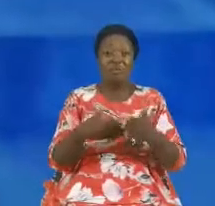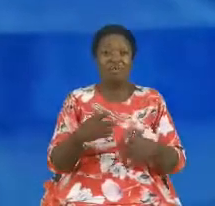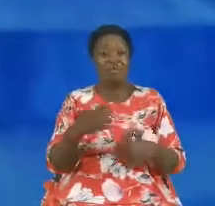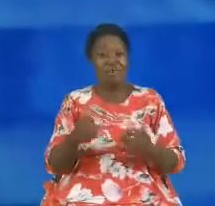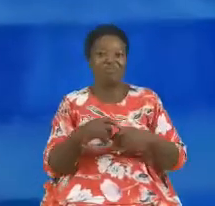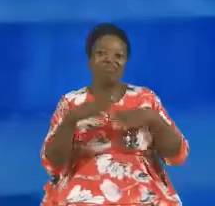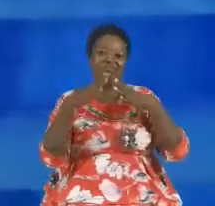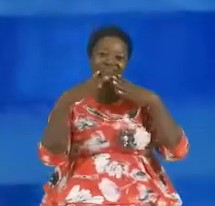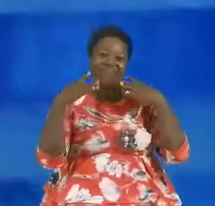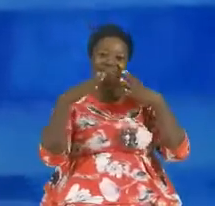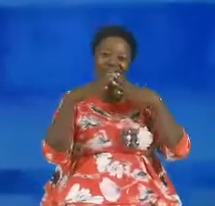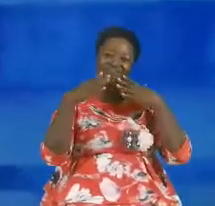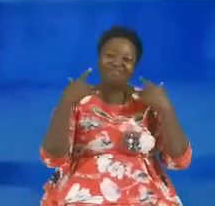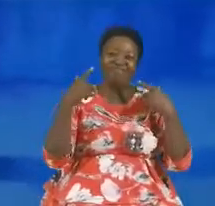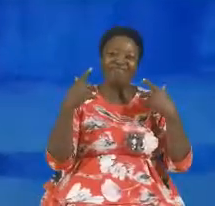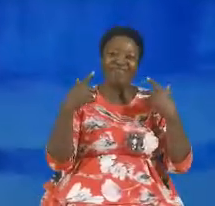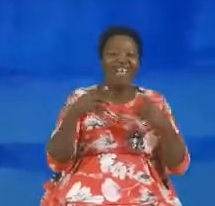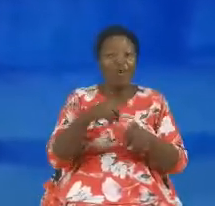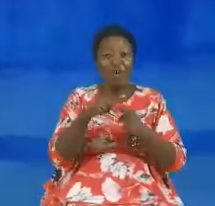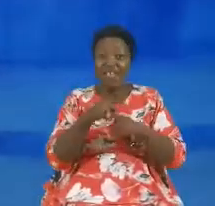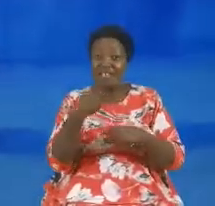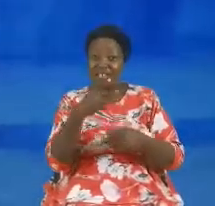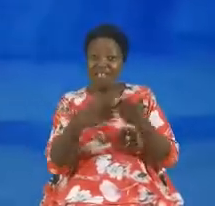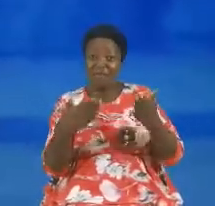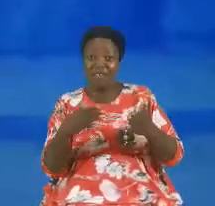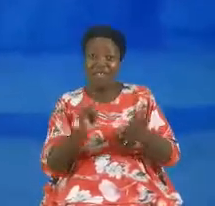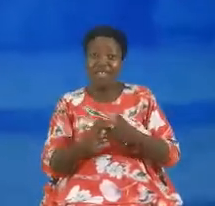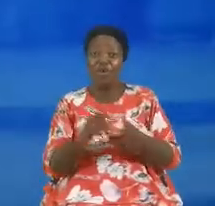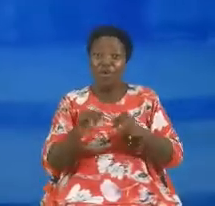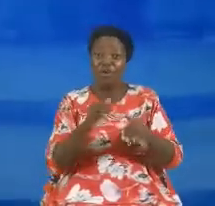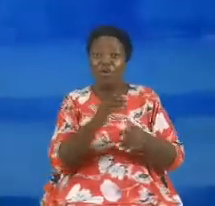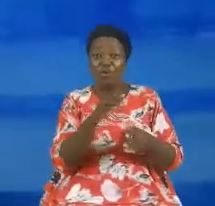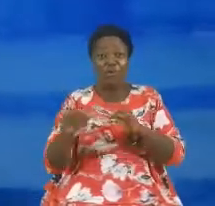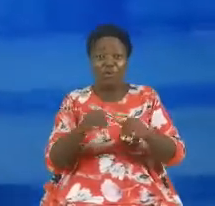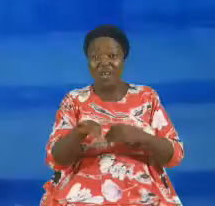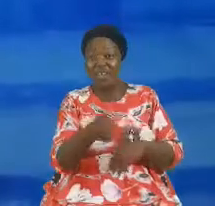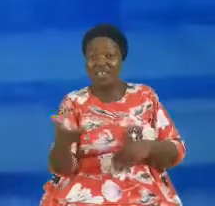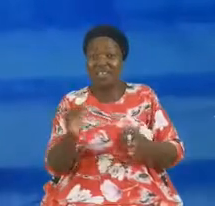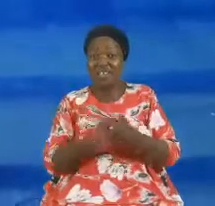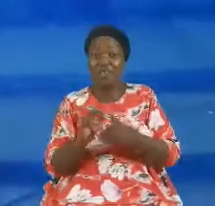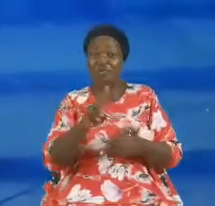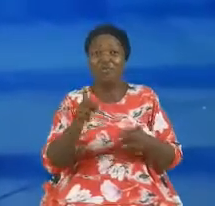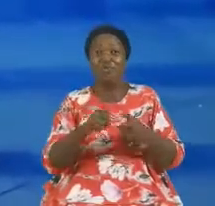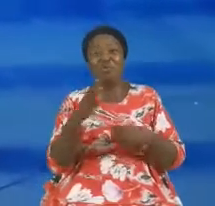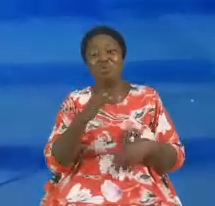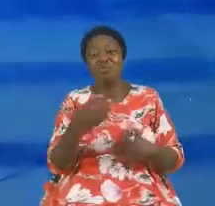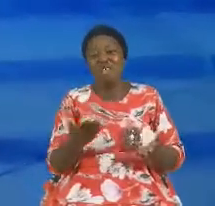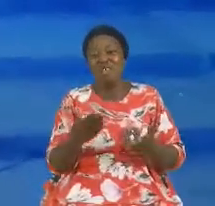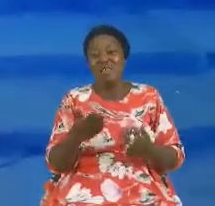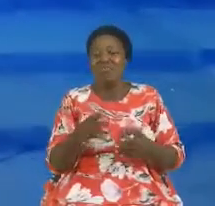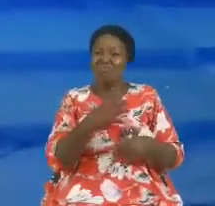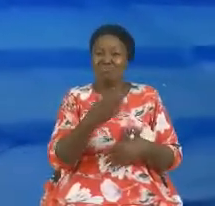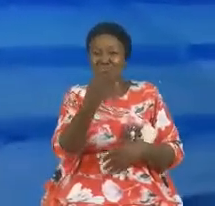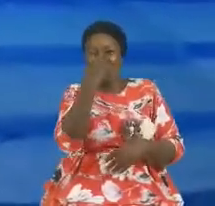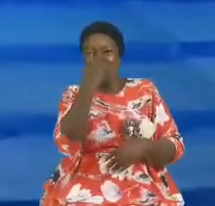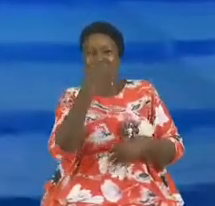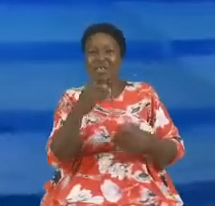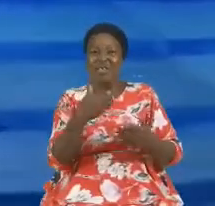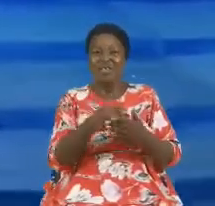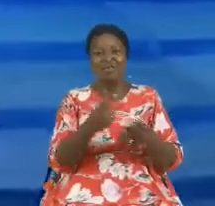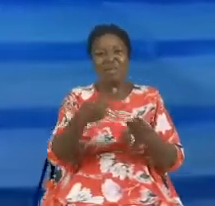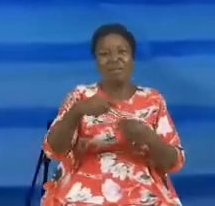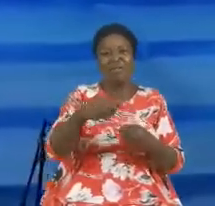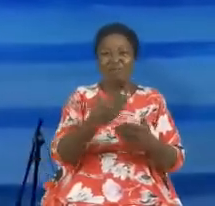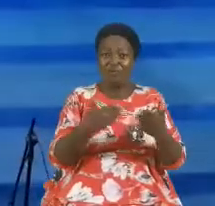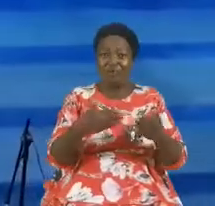you used to cry about, now you will smile. When they say something or do whatever